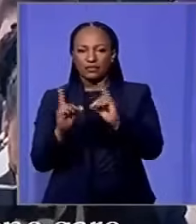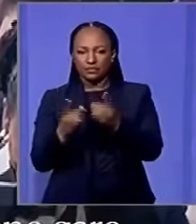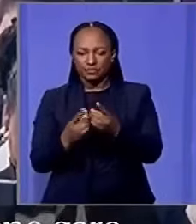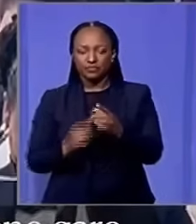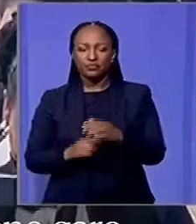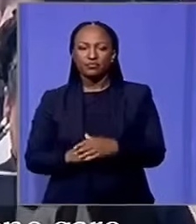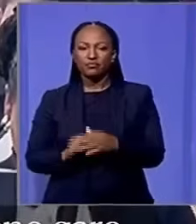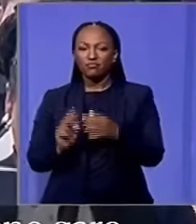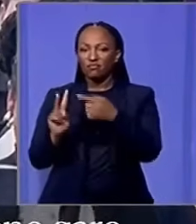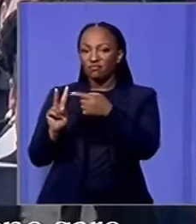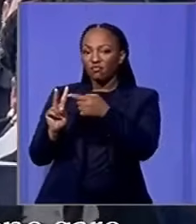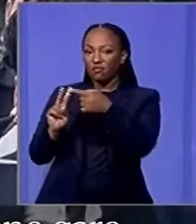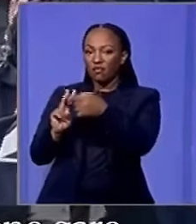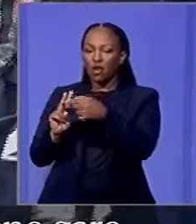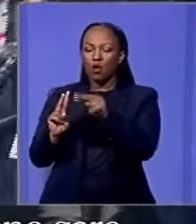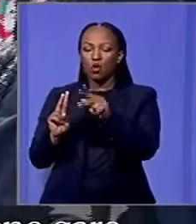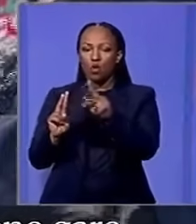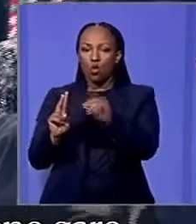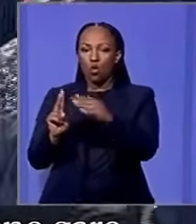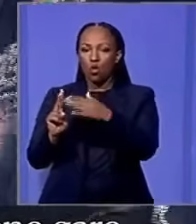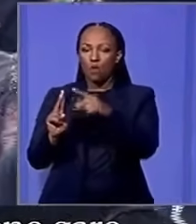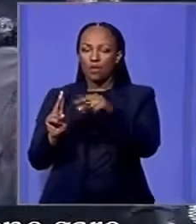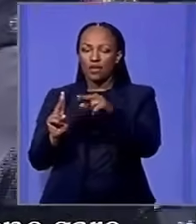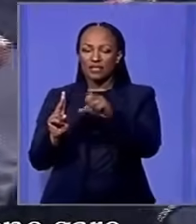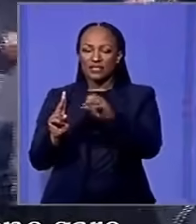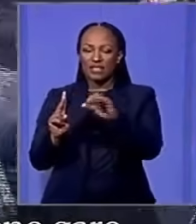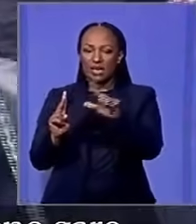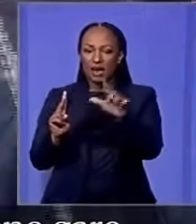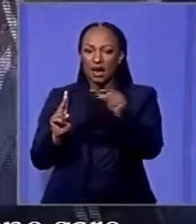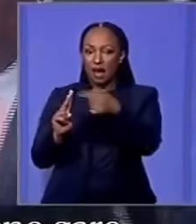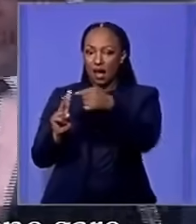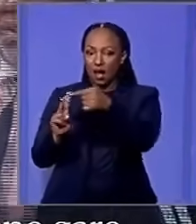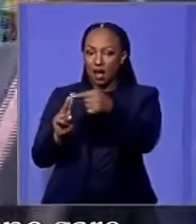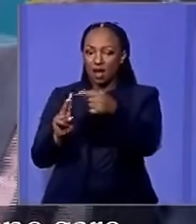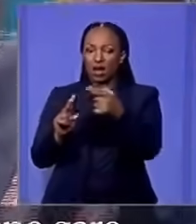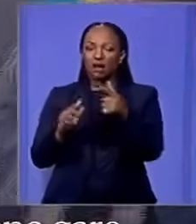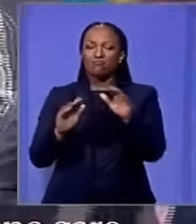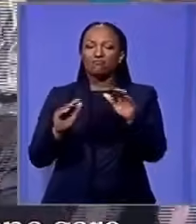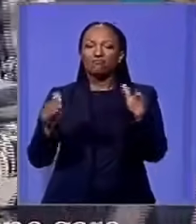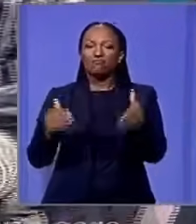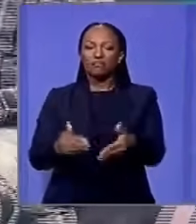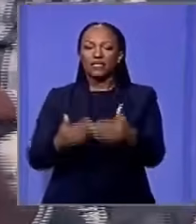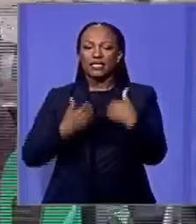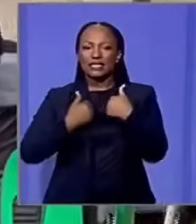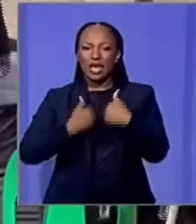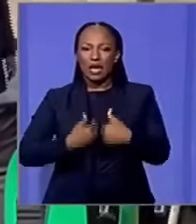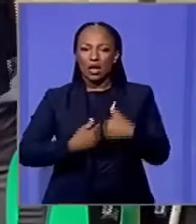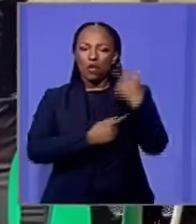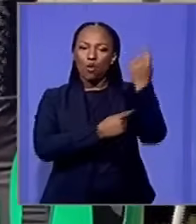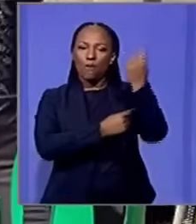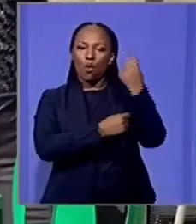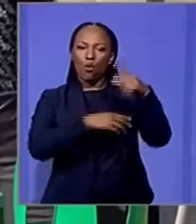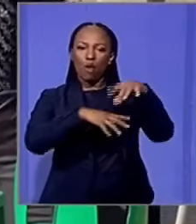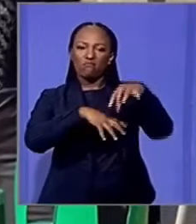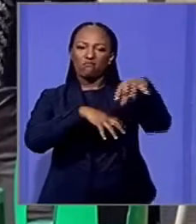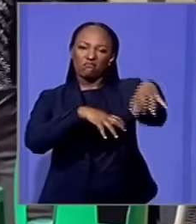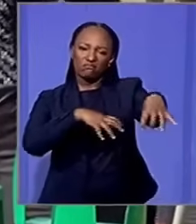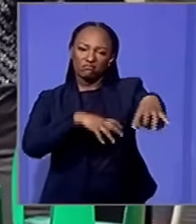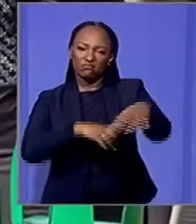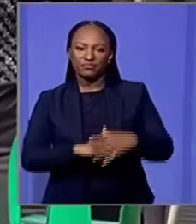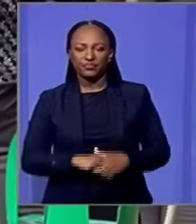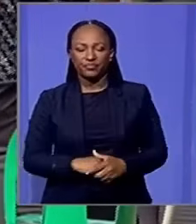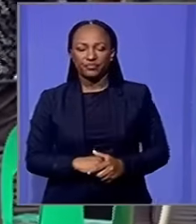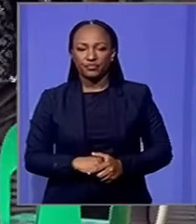Noko Mpiana le Priscilla Mpiana ba tla bolokwa ka Sontaga ka motseng wa Moletši ka ntlenyana ga Polokwane. Ke Mahlatse Phaladimo, ditabeng